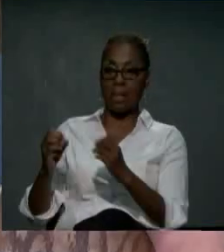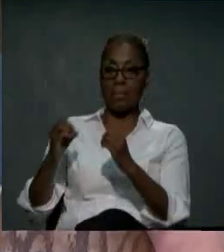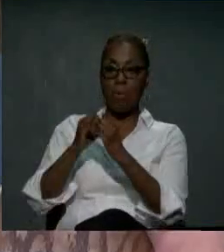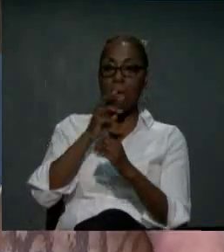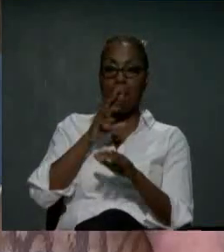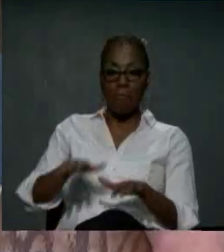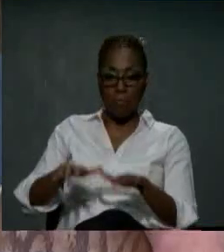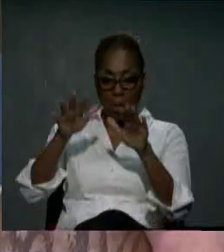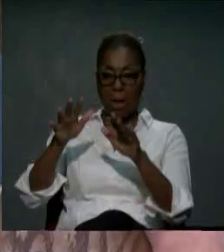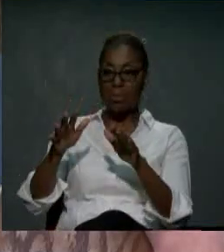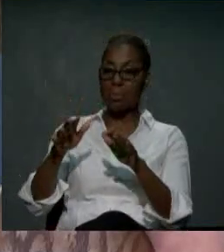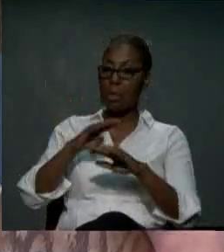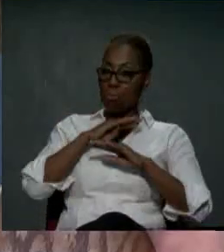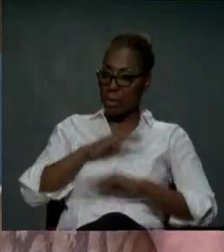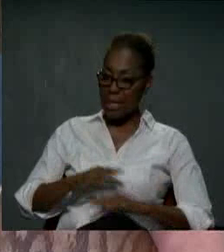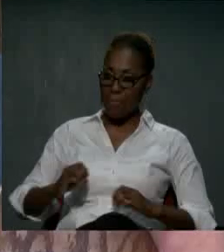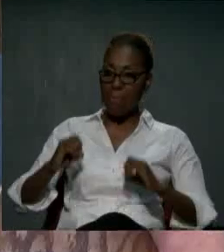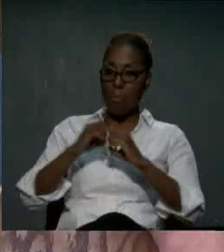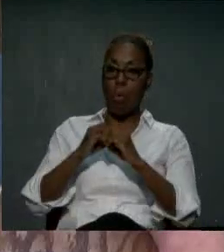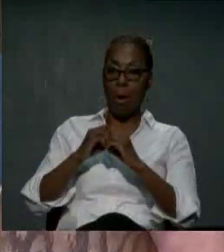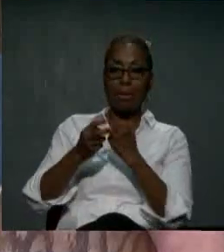and storage on our property